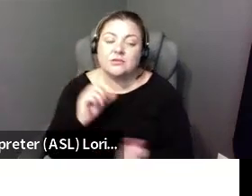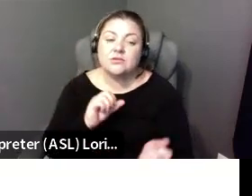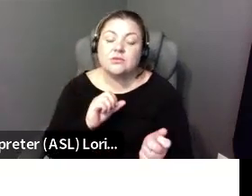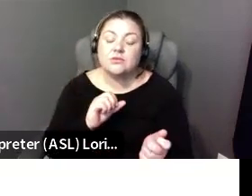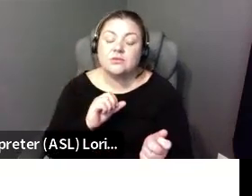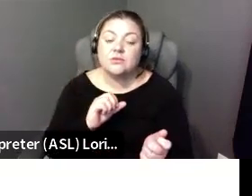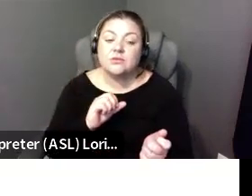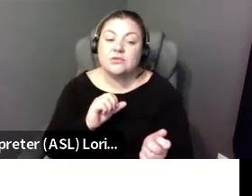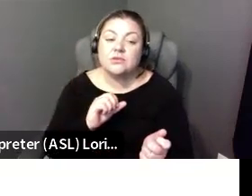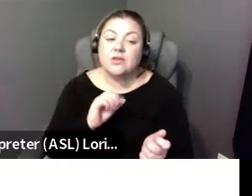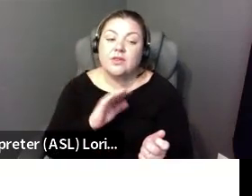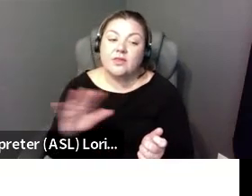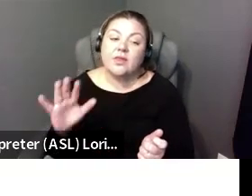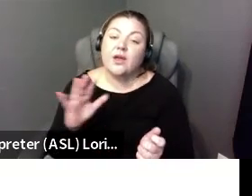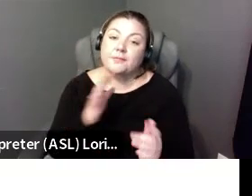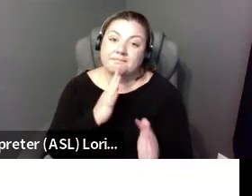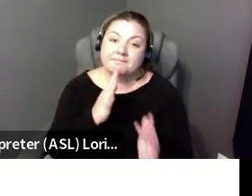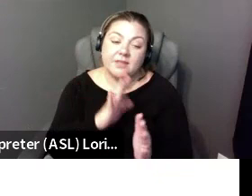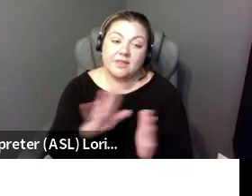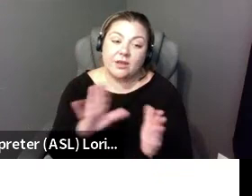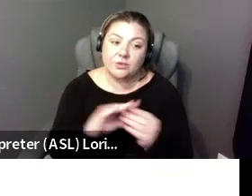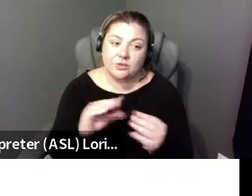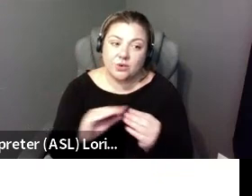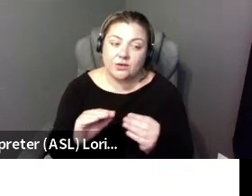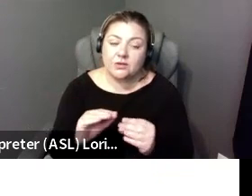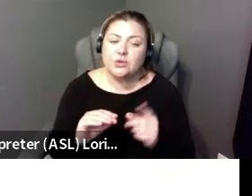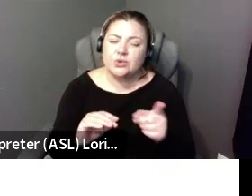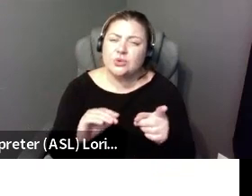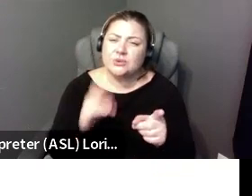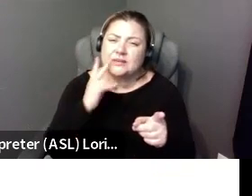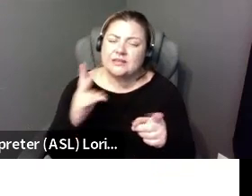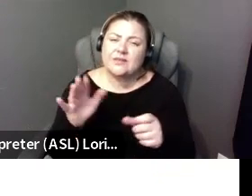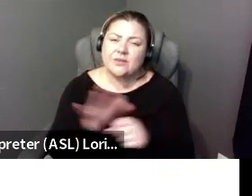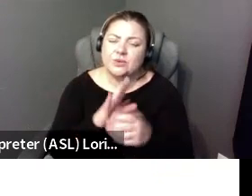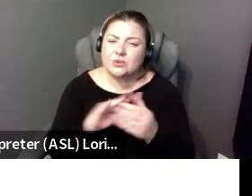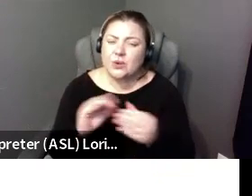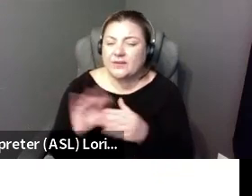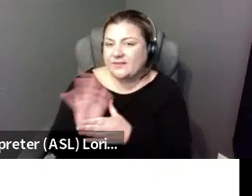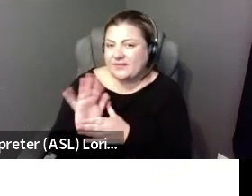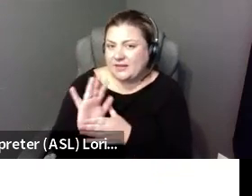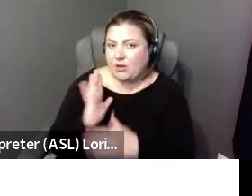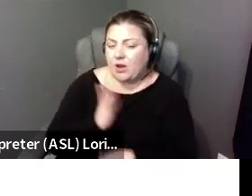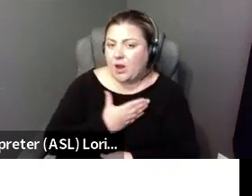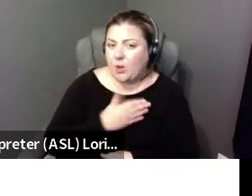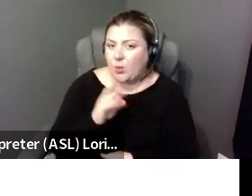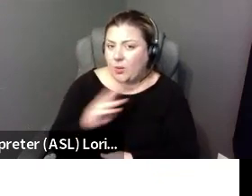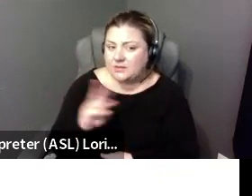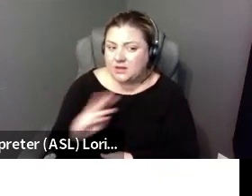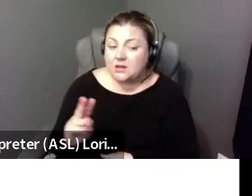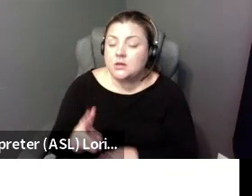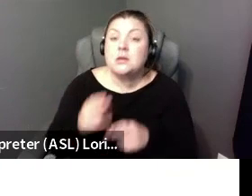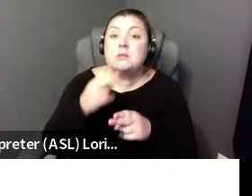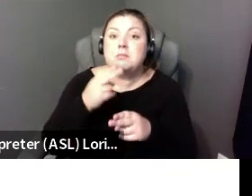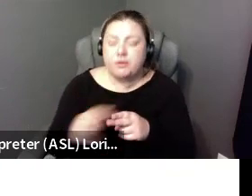On the housing data tool, you can find the full story in video. I just wanted to share an excerpt in the beginning about the process that a